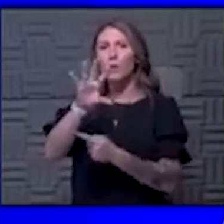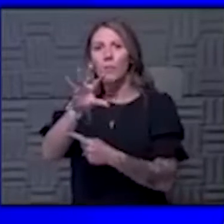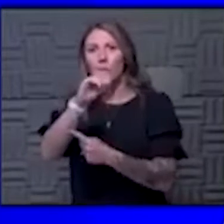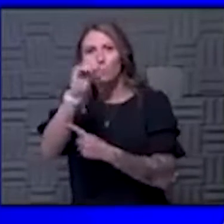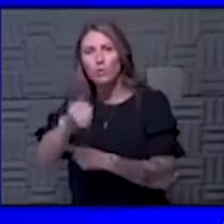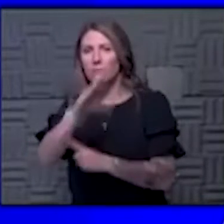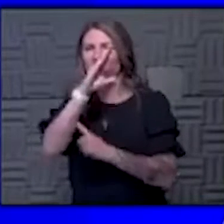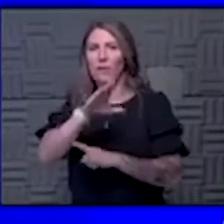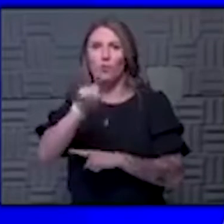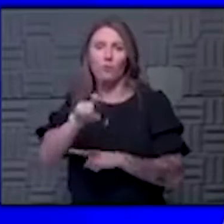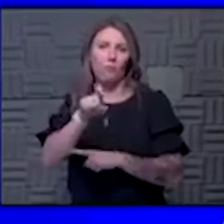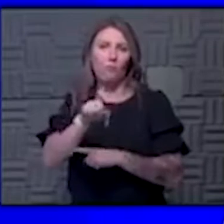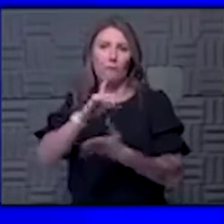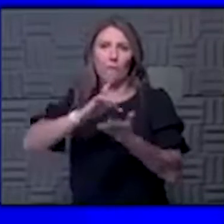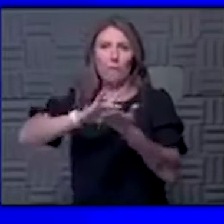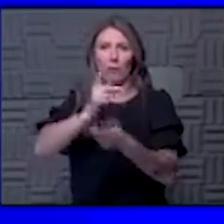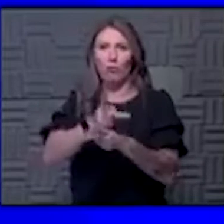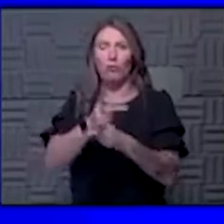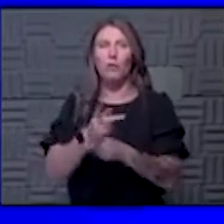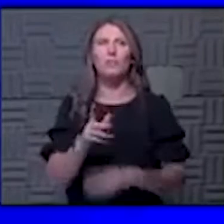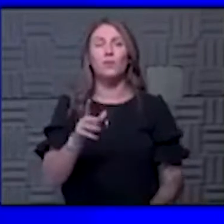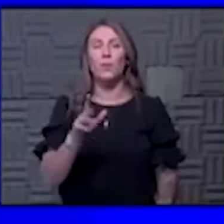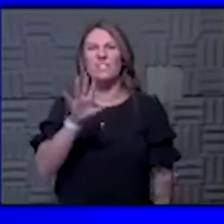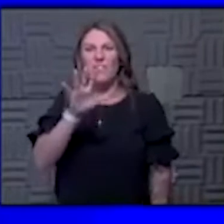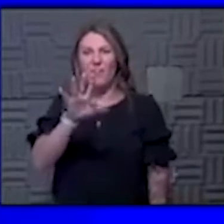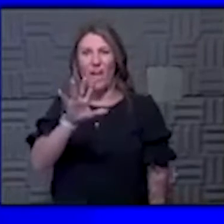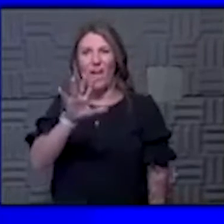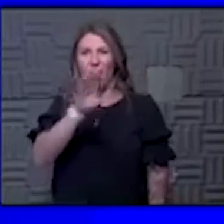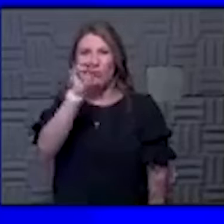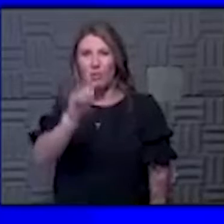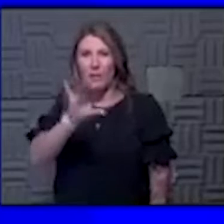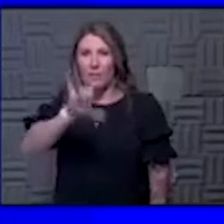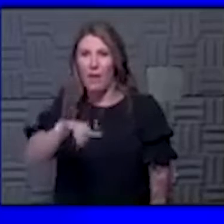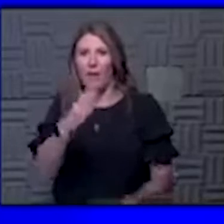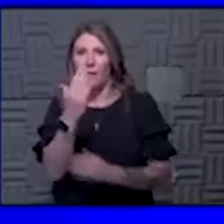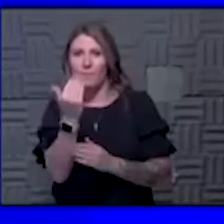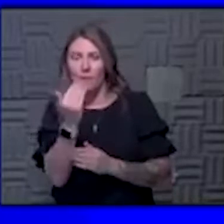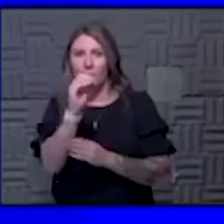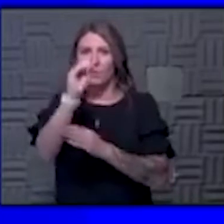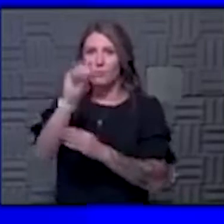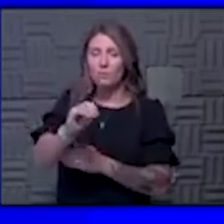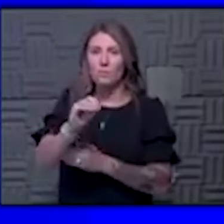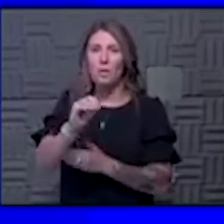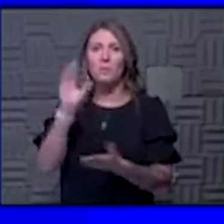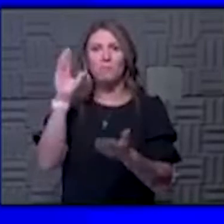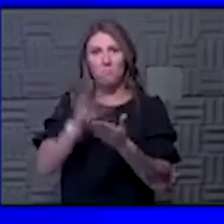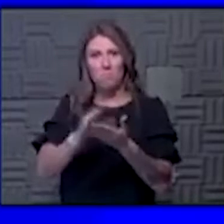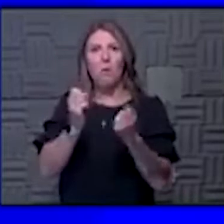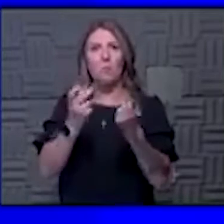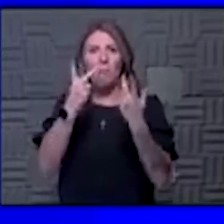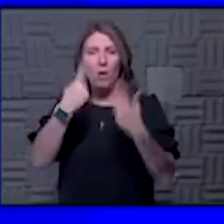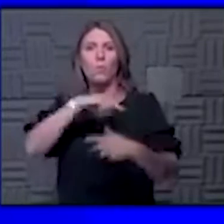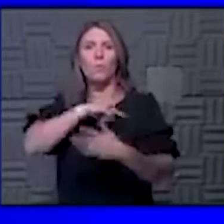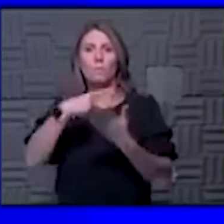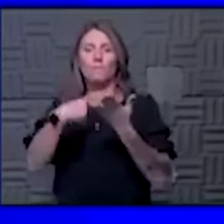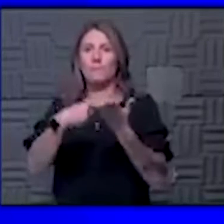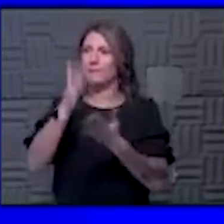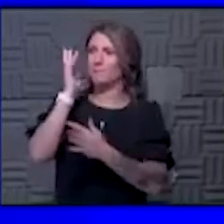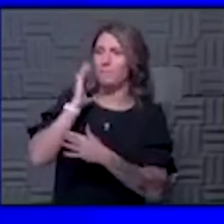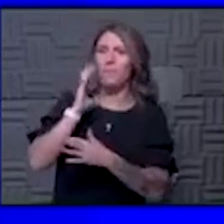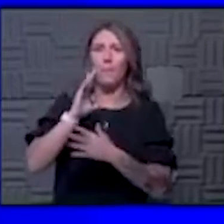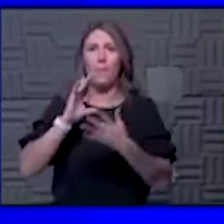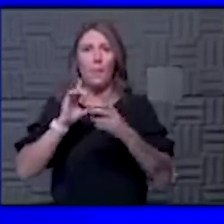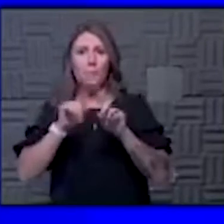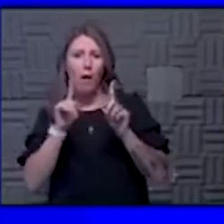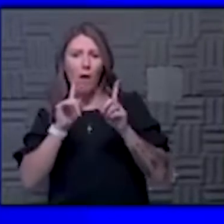about, it's almost 5% of that 15% even. It's a very small amount, which we have talked about in the past. But how does that